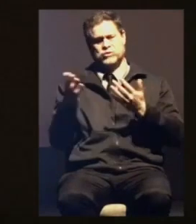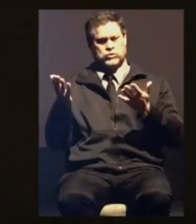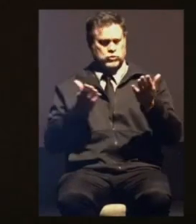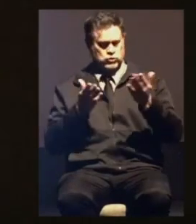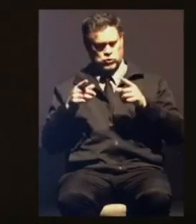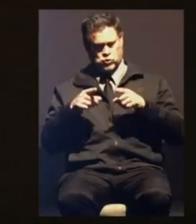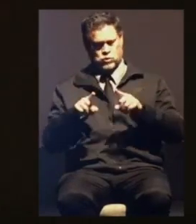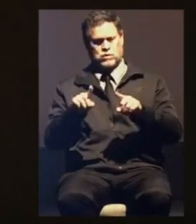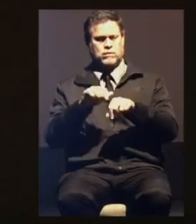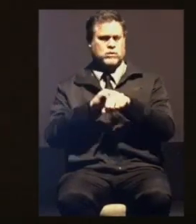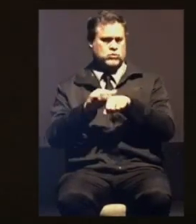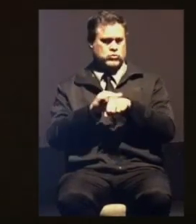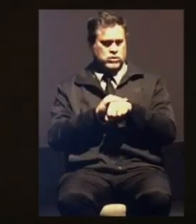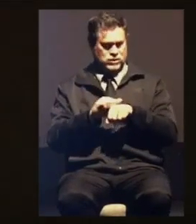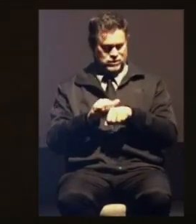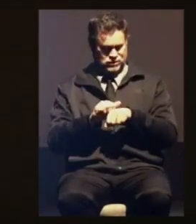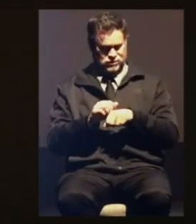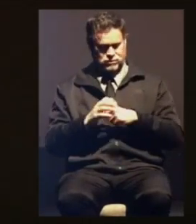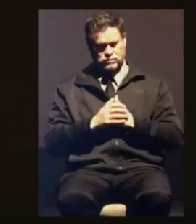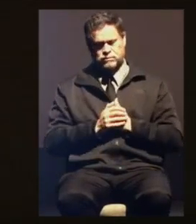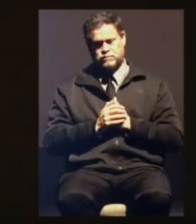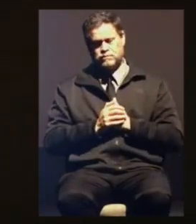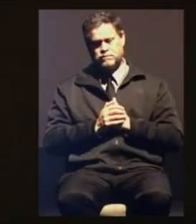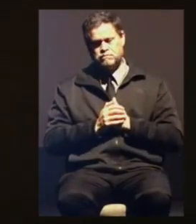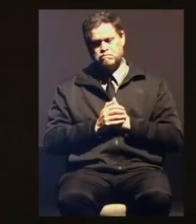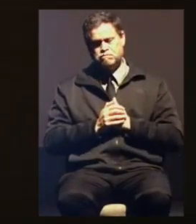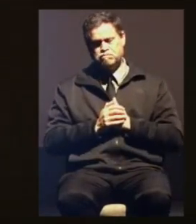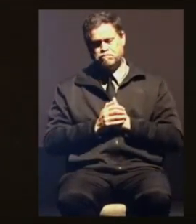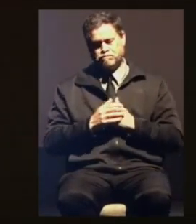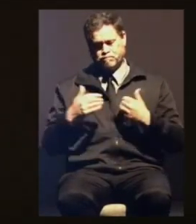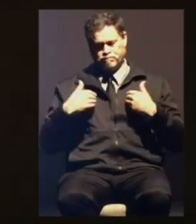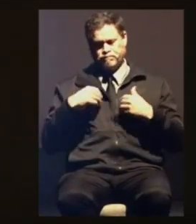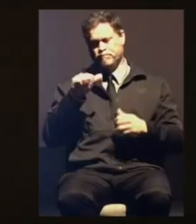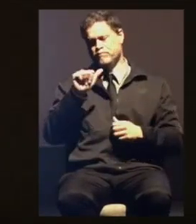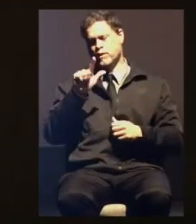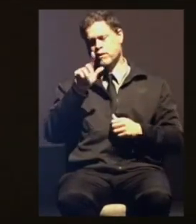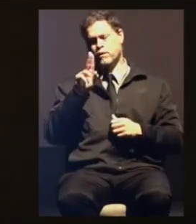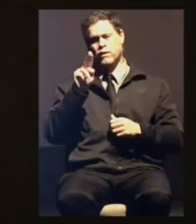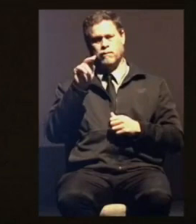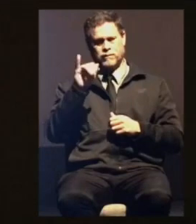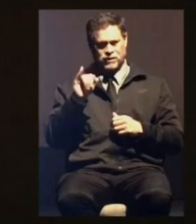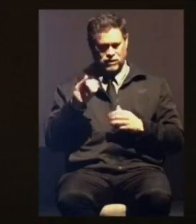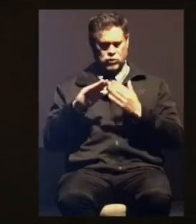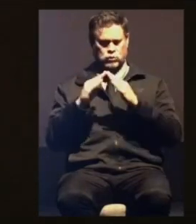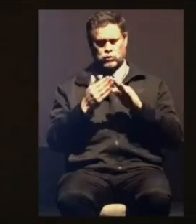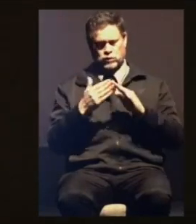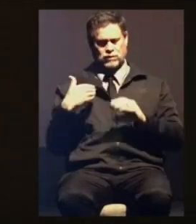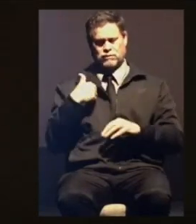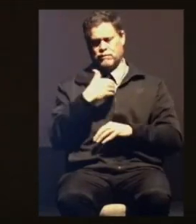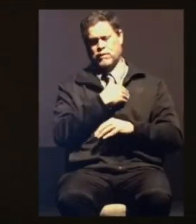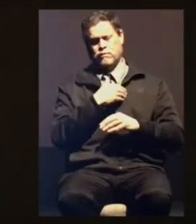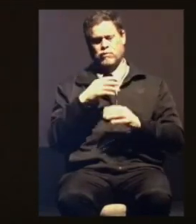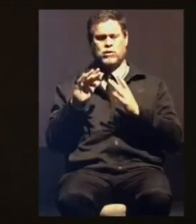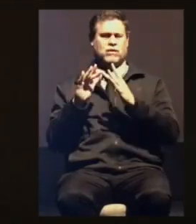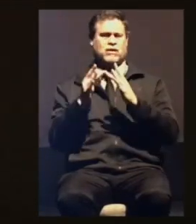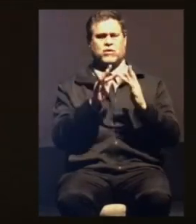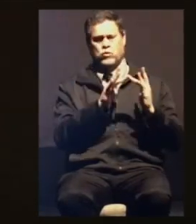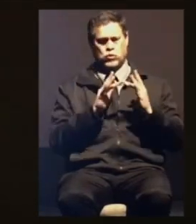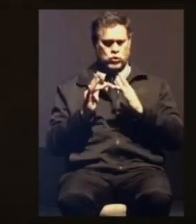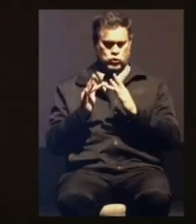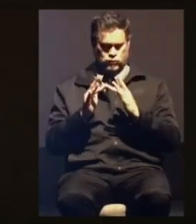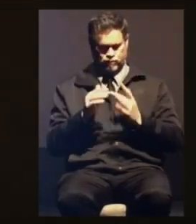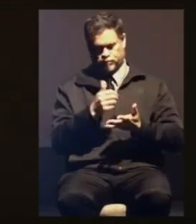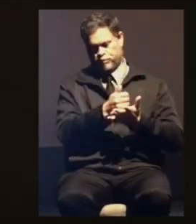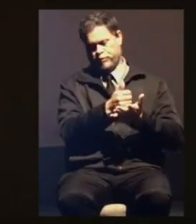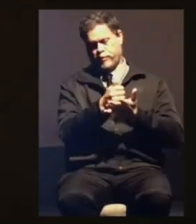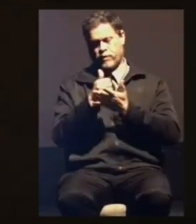services while they're being trained. We have an alumni and community member network that has